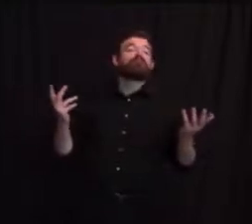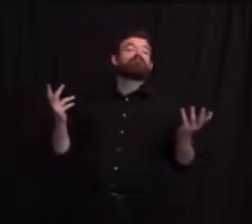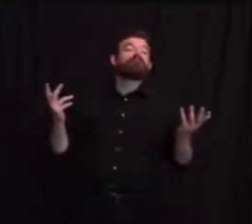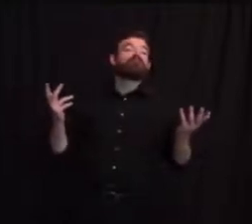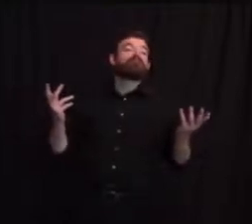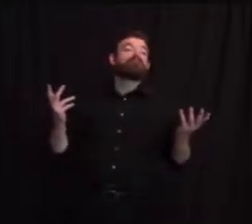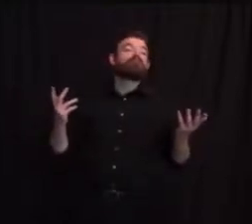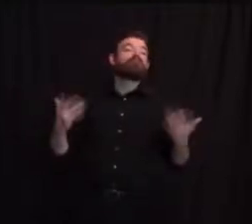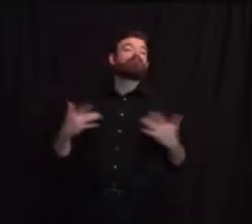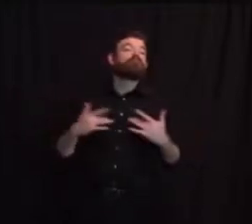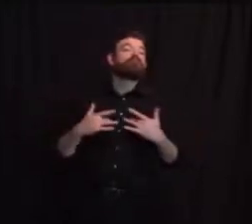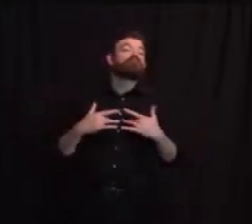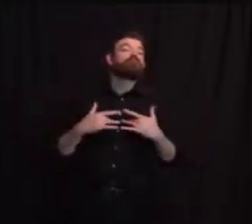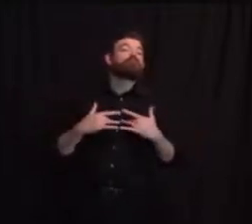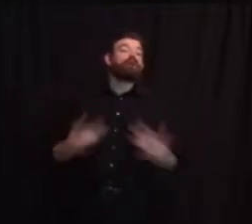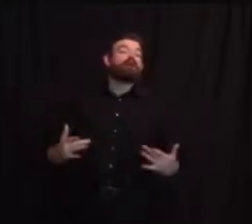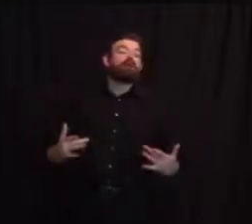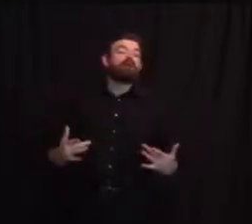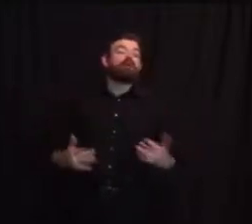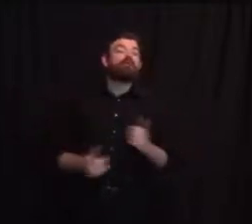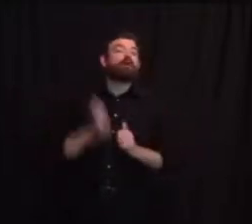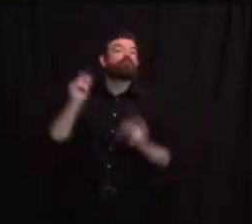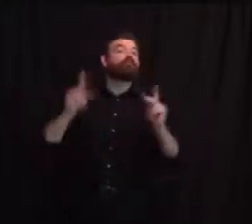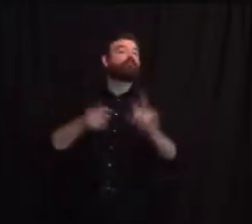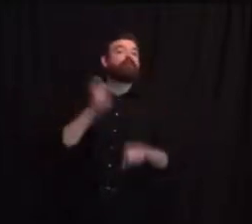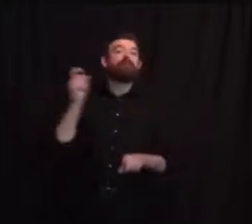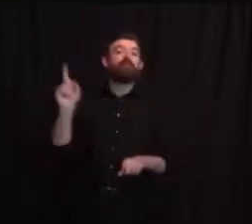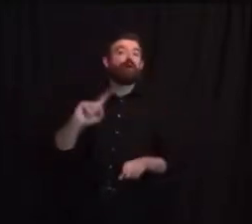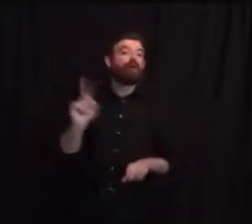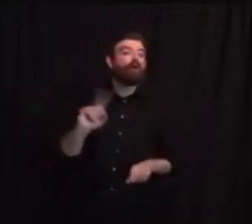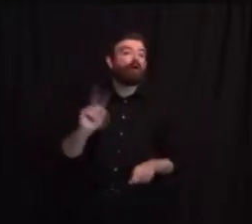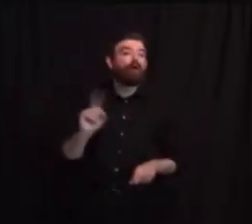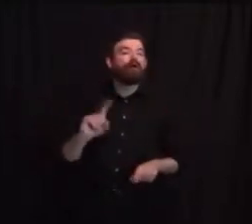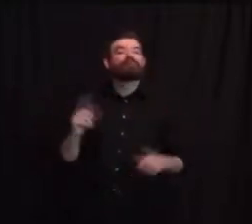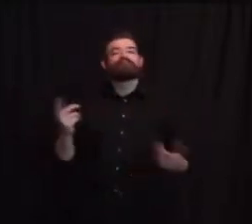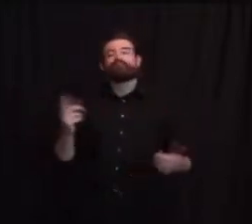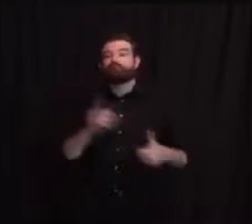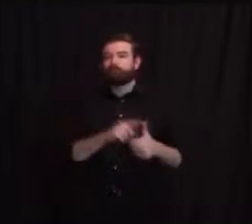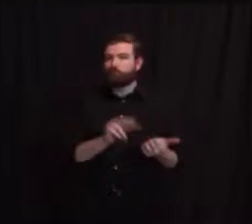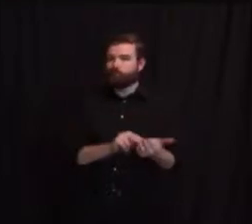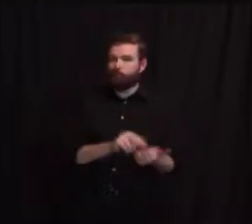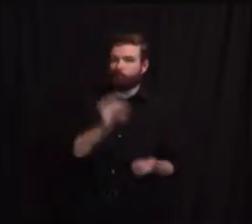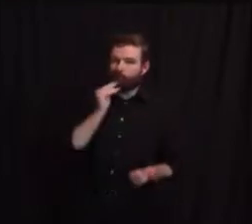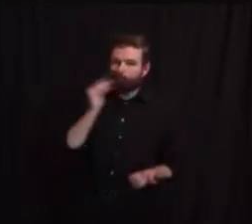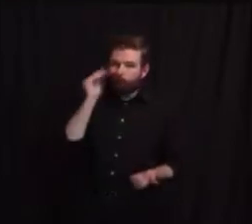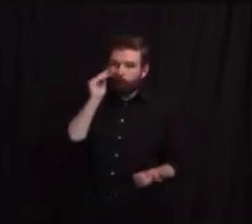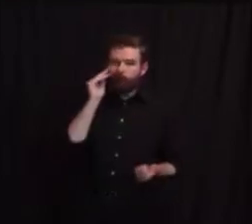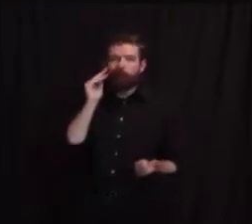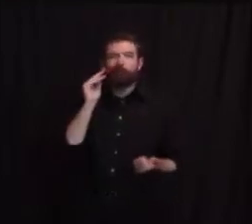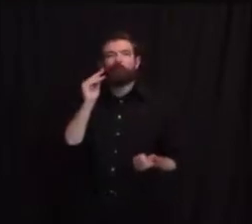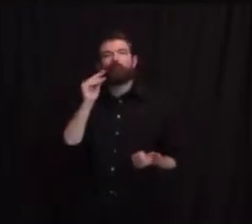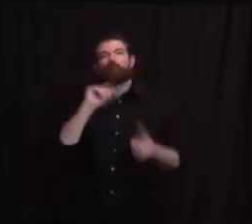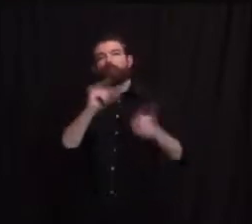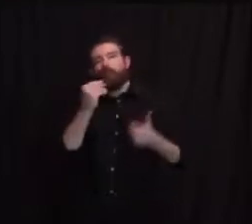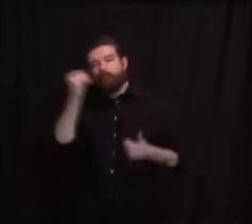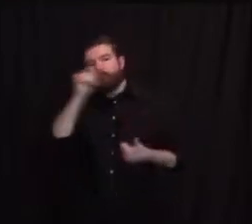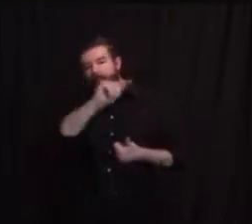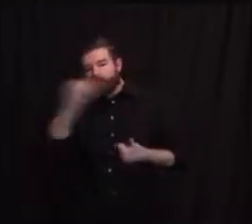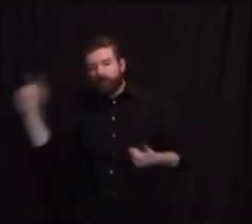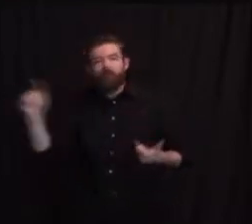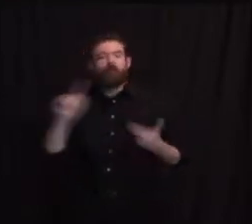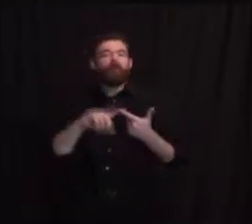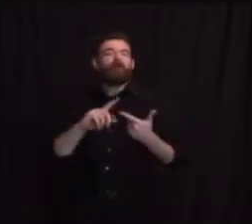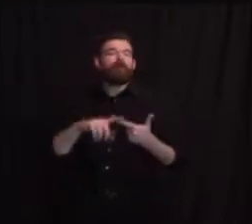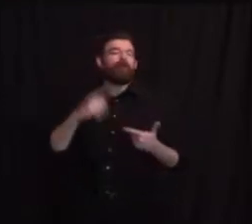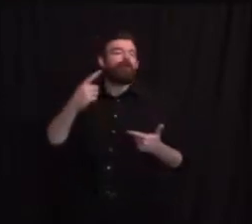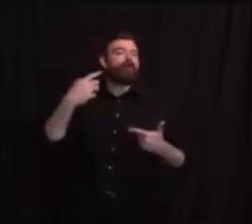lot of them are coming from places like long-term care facilities, healthcare workers, correctional facilities, those sorts of places. But if you ask me to put an